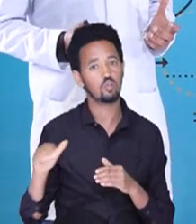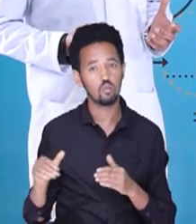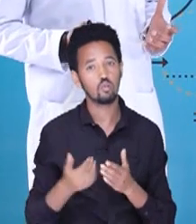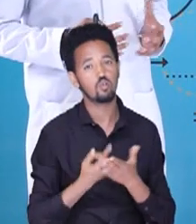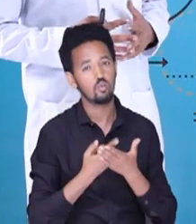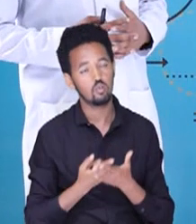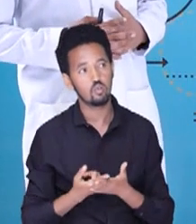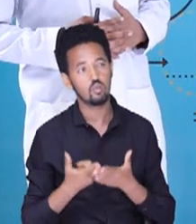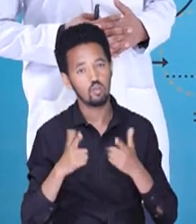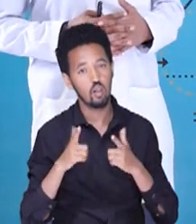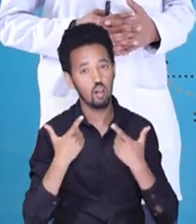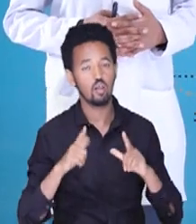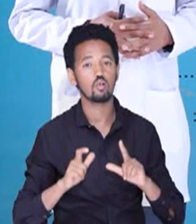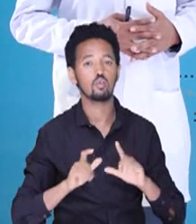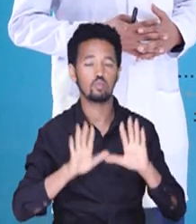Enlightenment